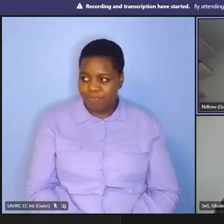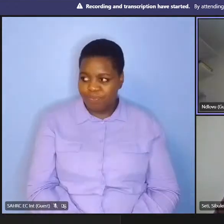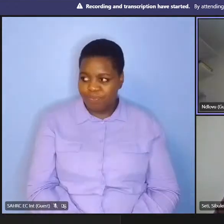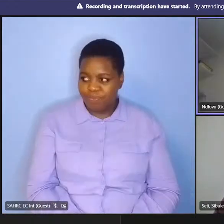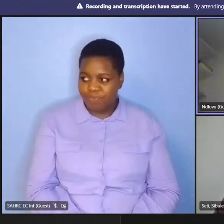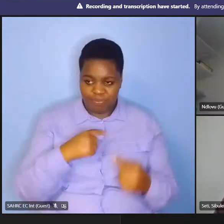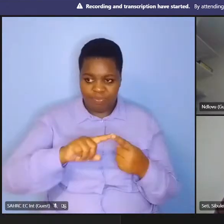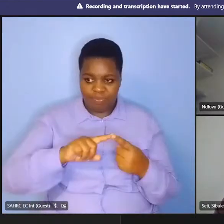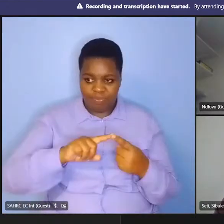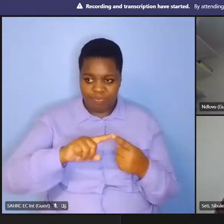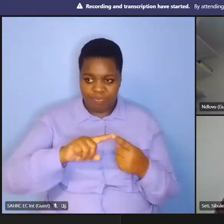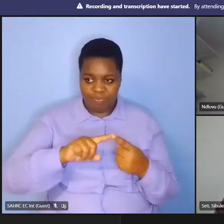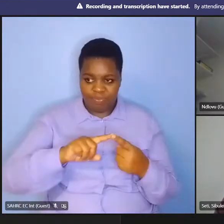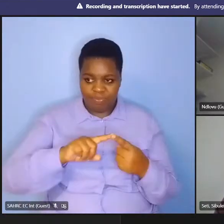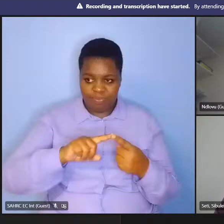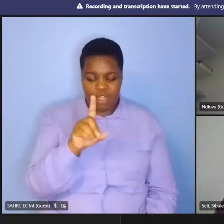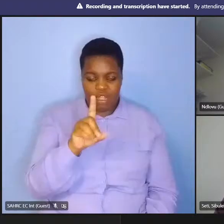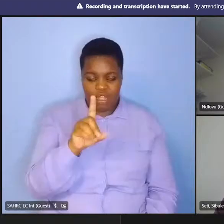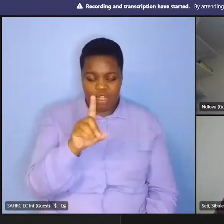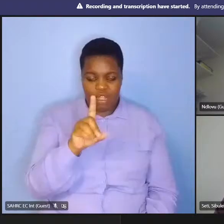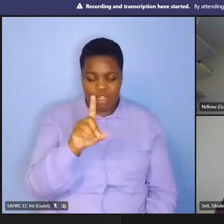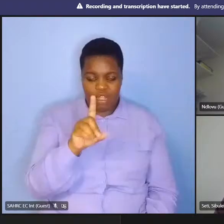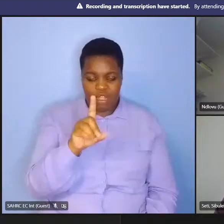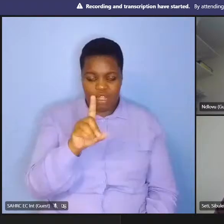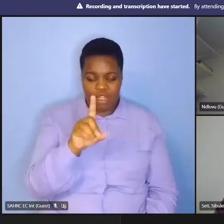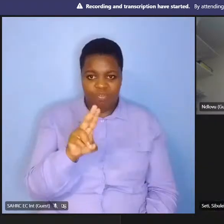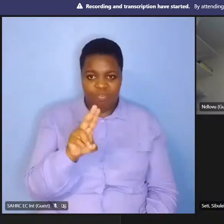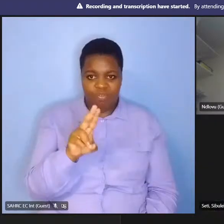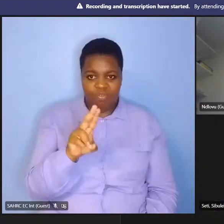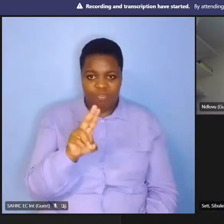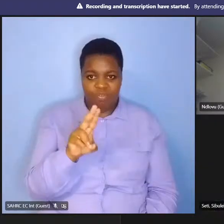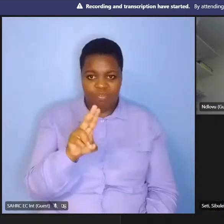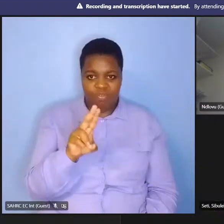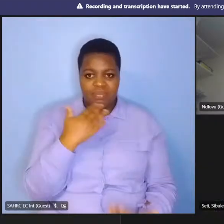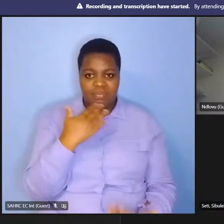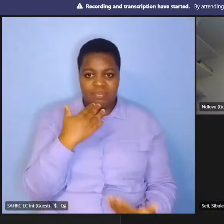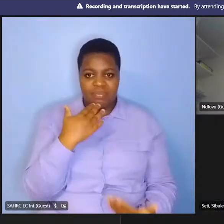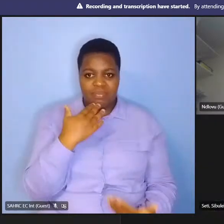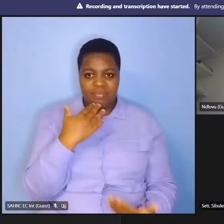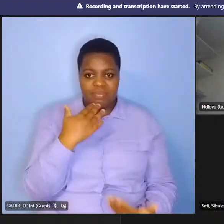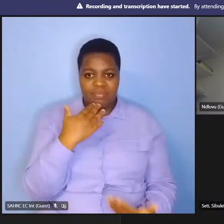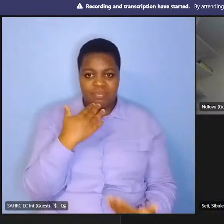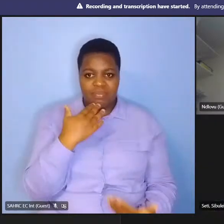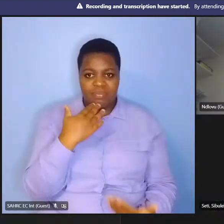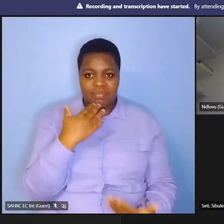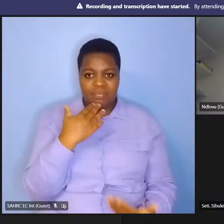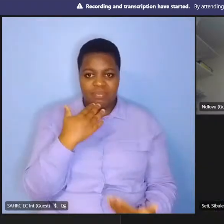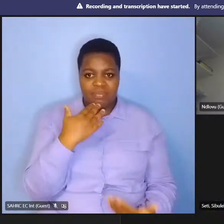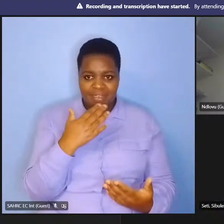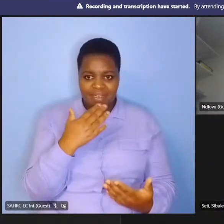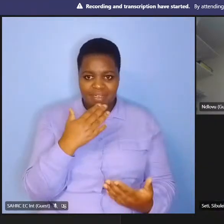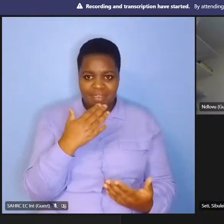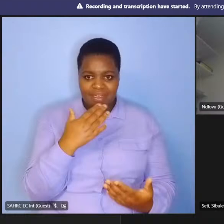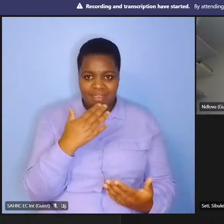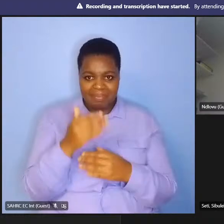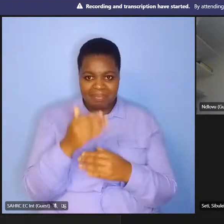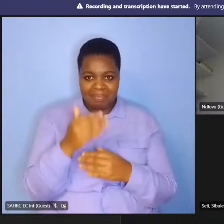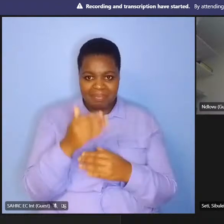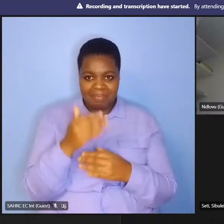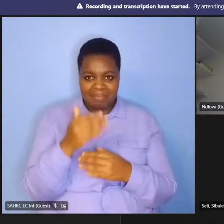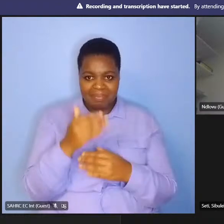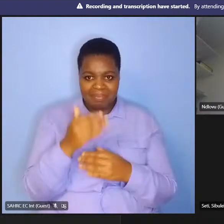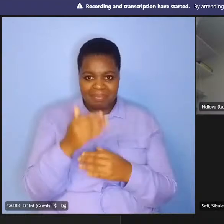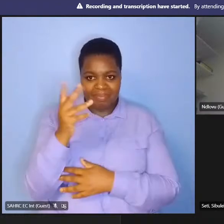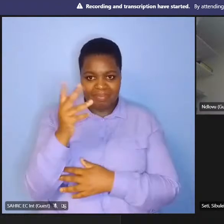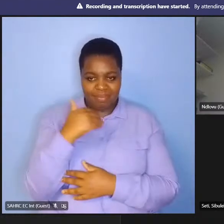All right, Dr. Ndlovu, thank you so much. So over to you. After your presentation, it is my advice that you will